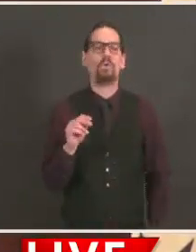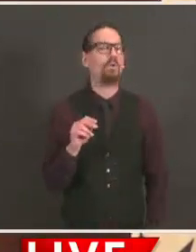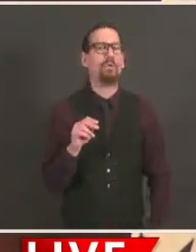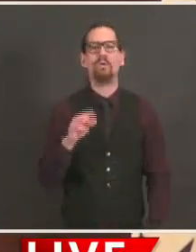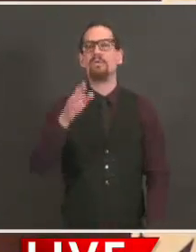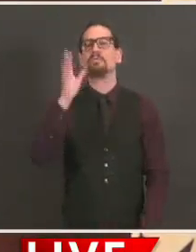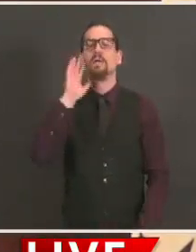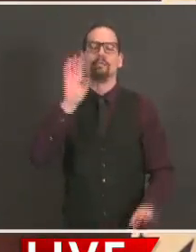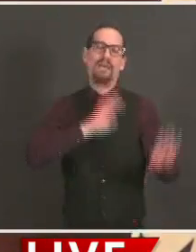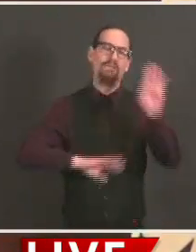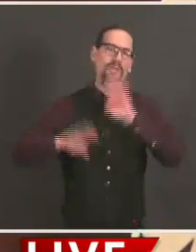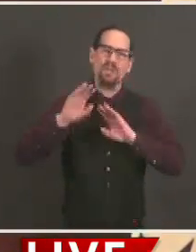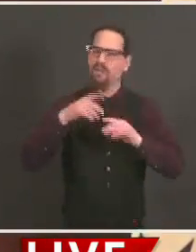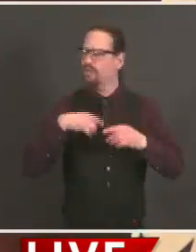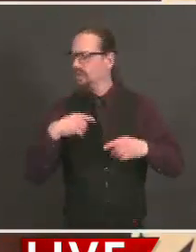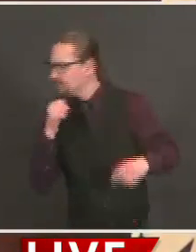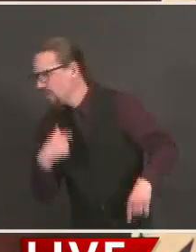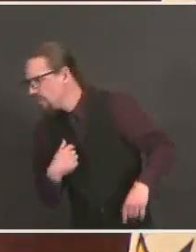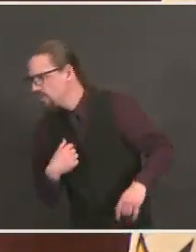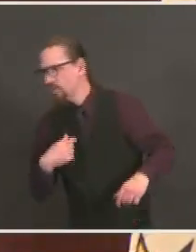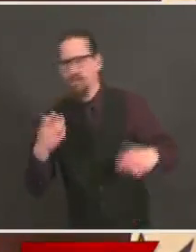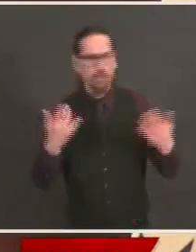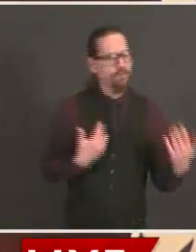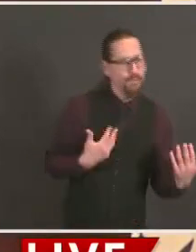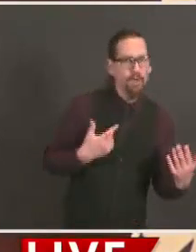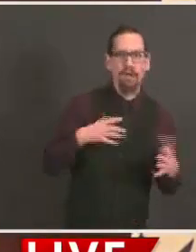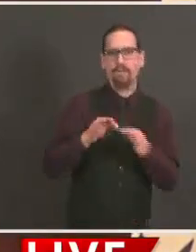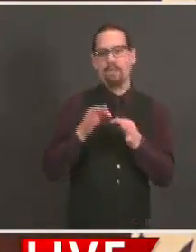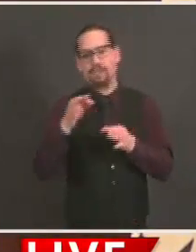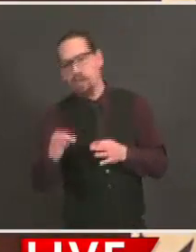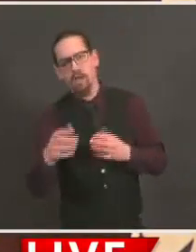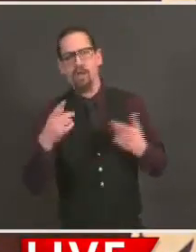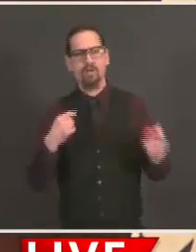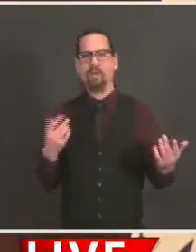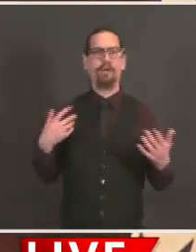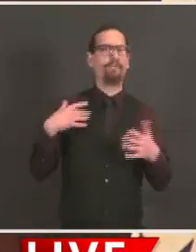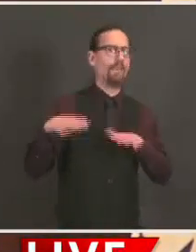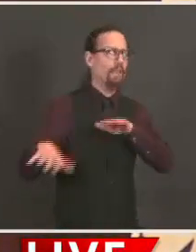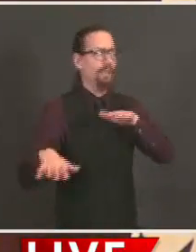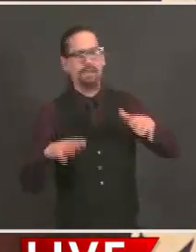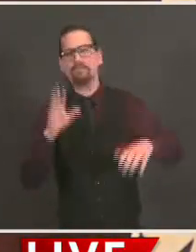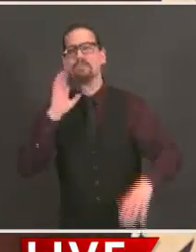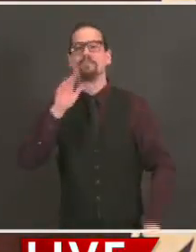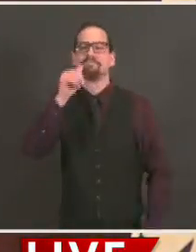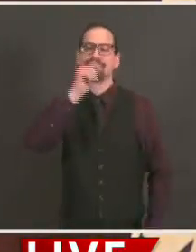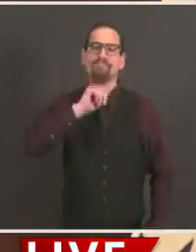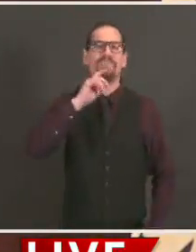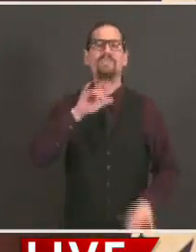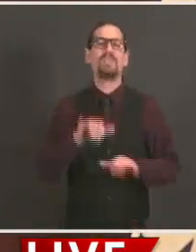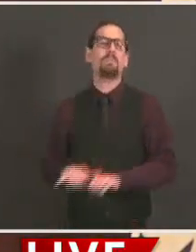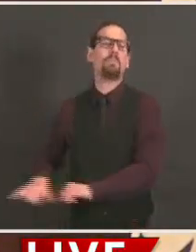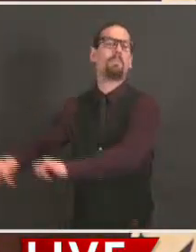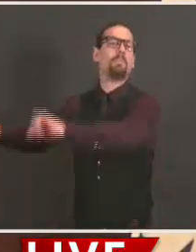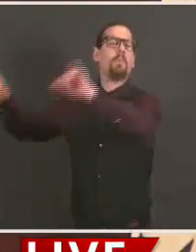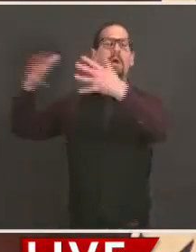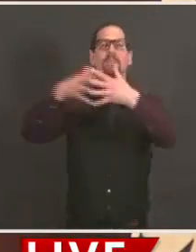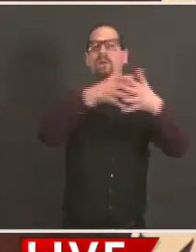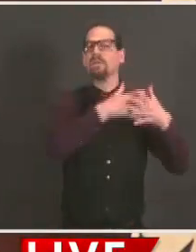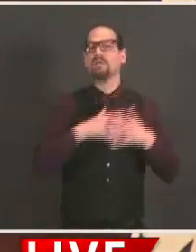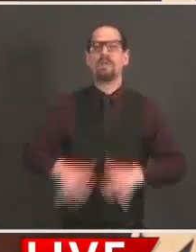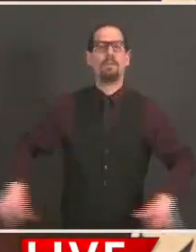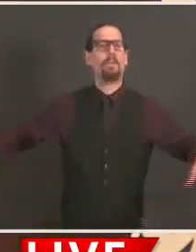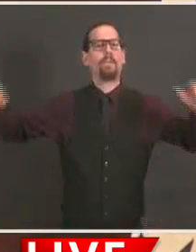taking the first come, first serve approach has been seen in multiple areas as likely the most